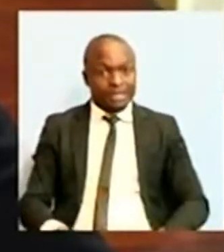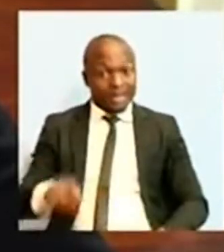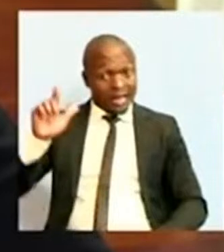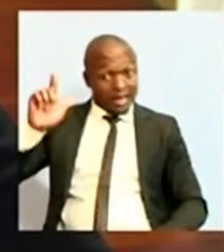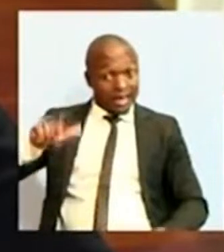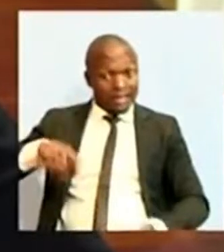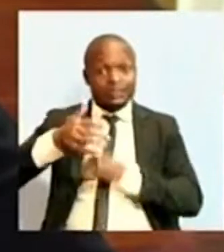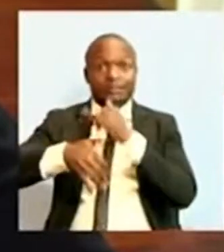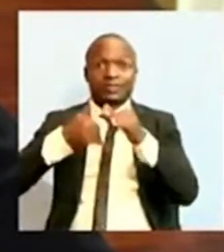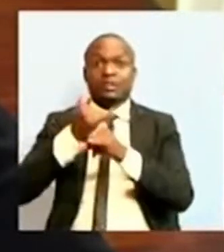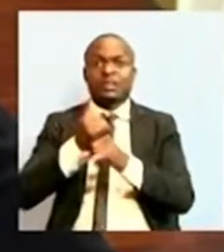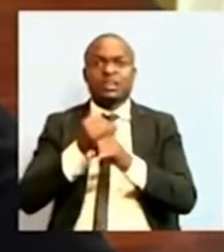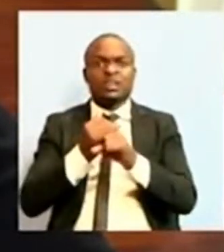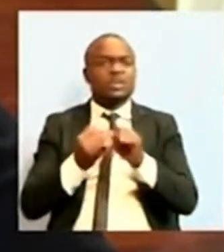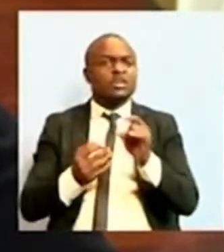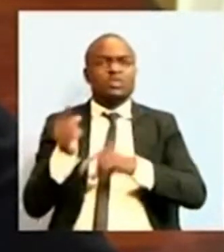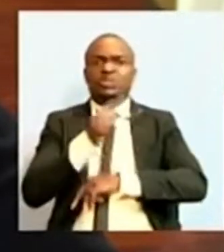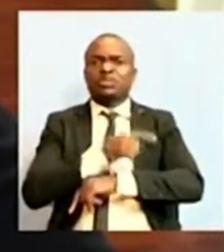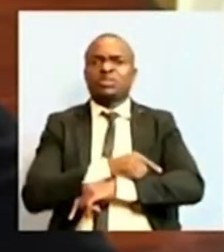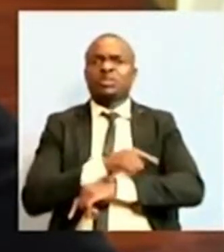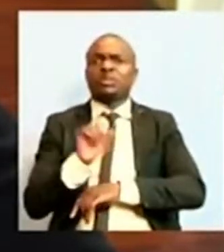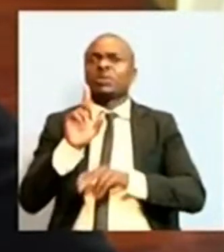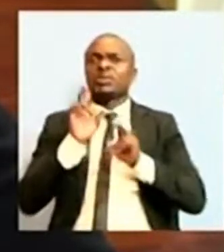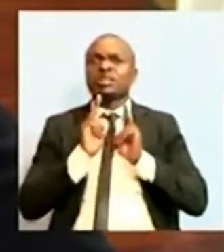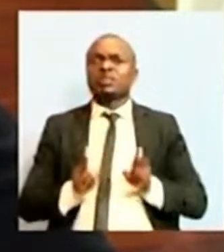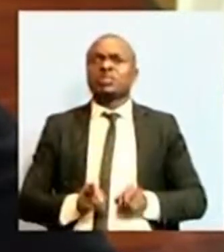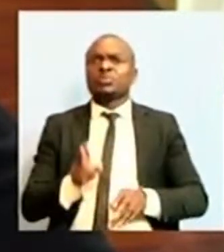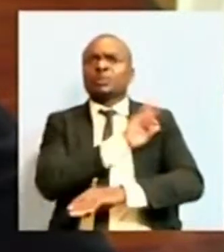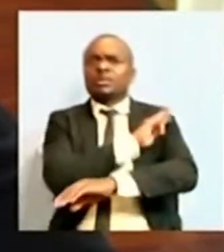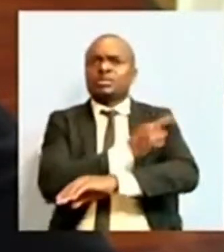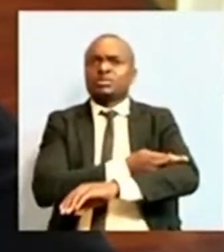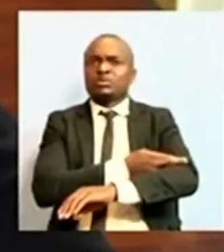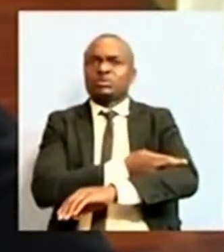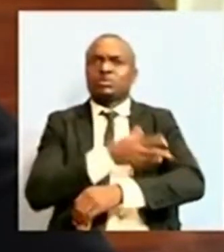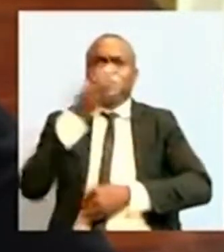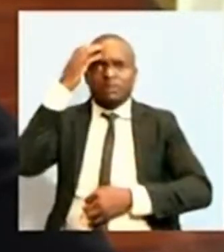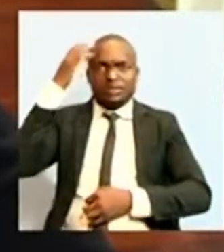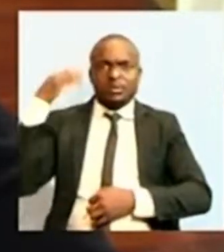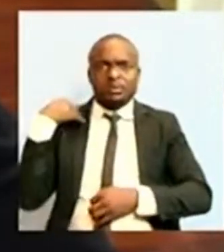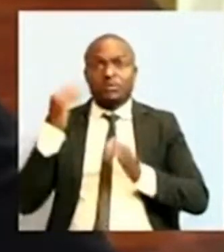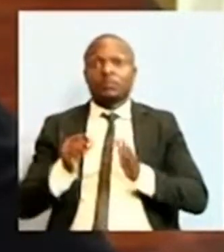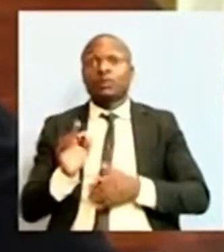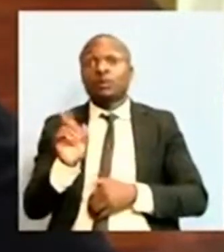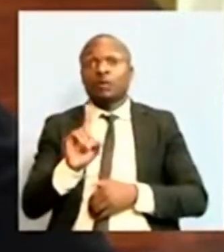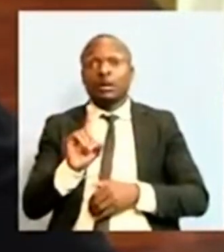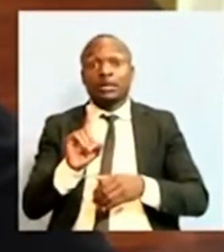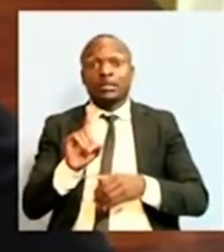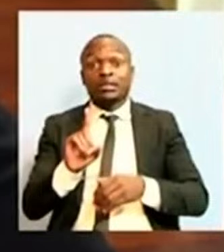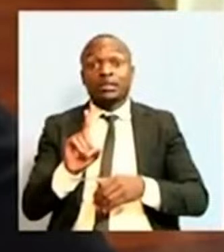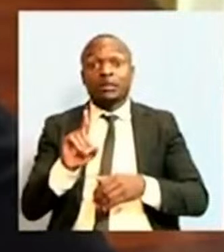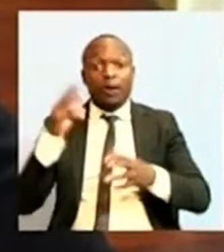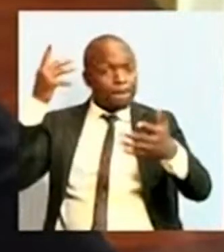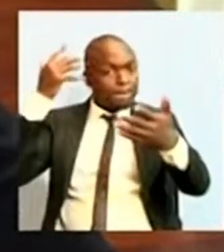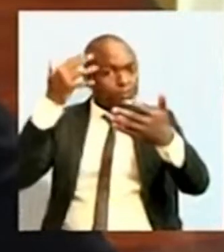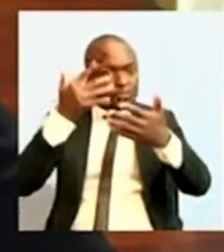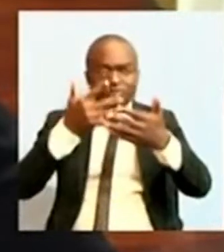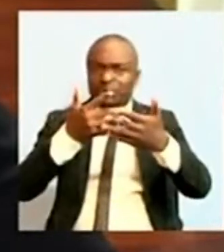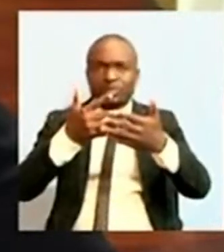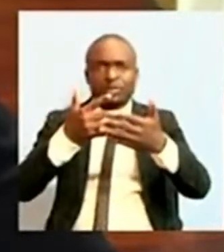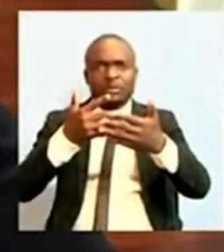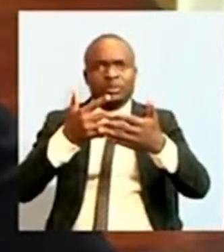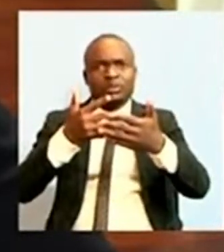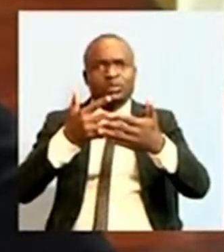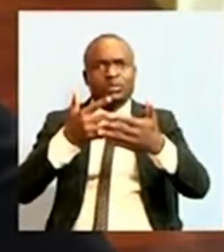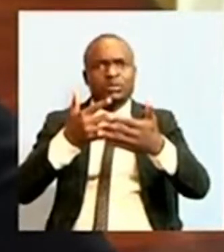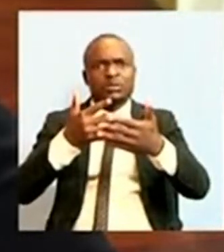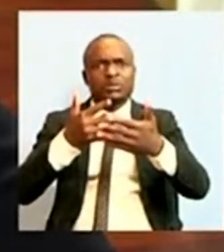last year, and to date, where is the Human Resource Officer? And to date, no follow-up.